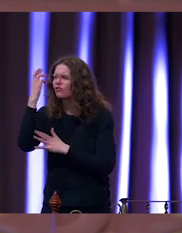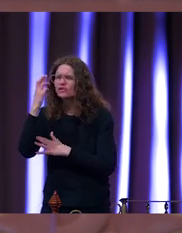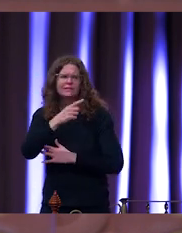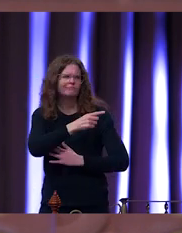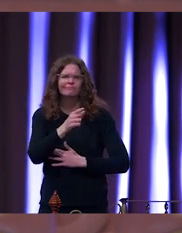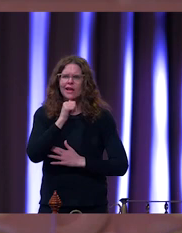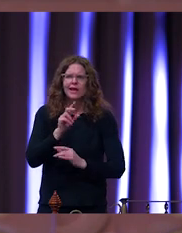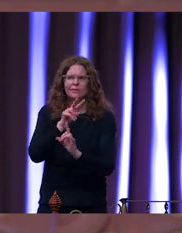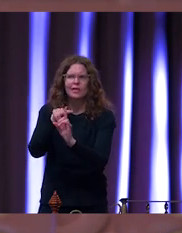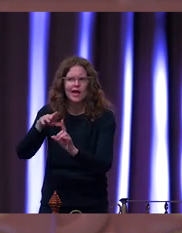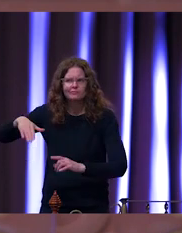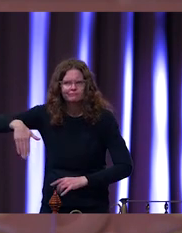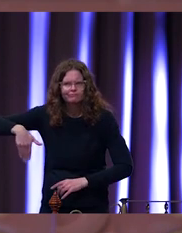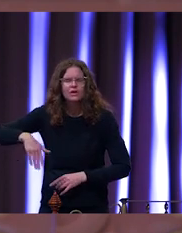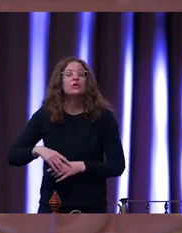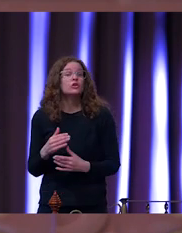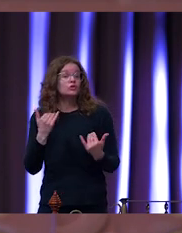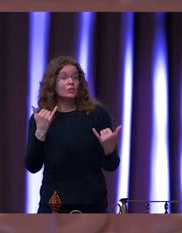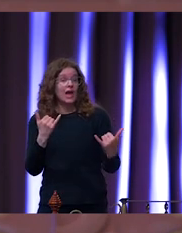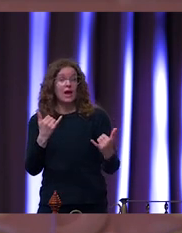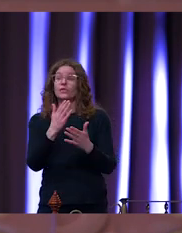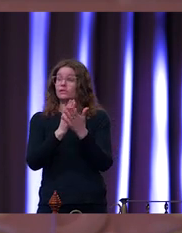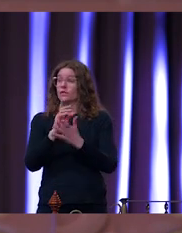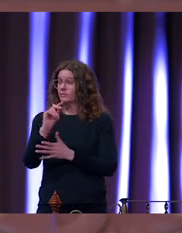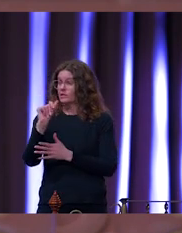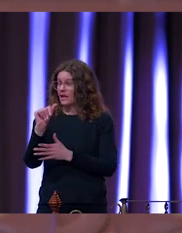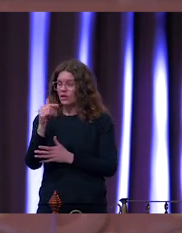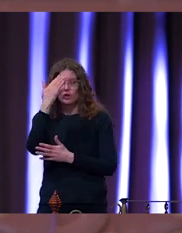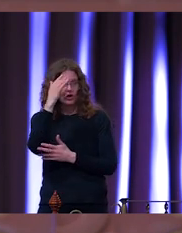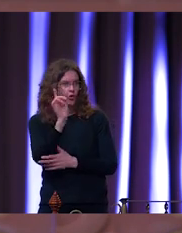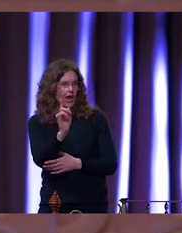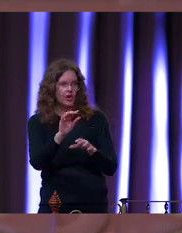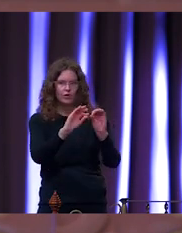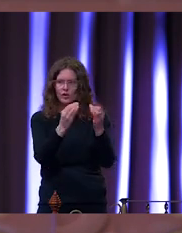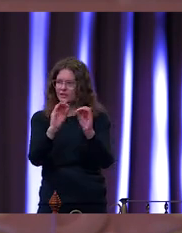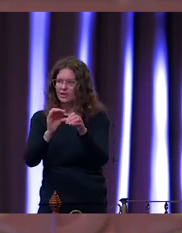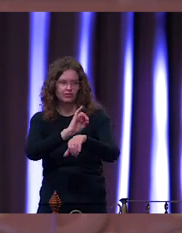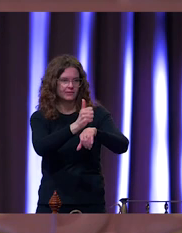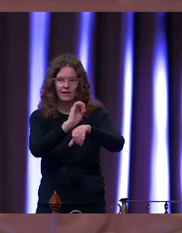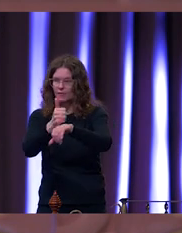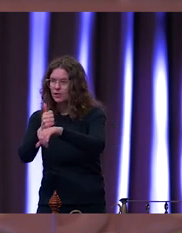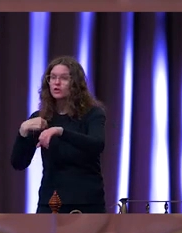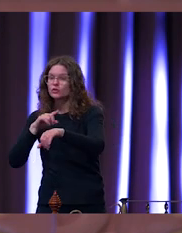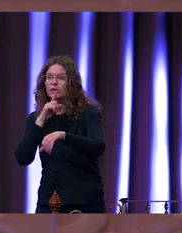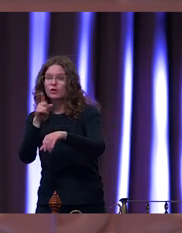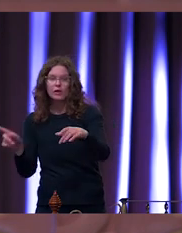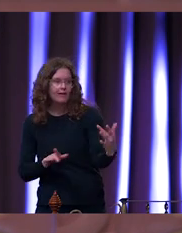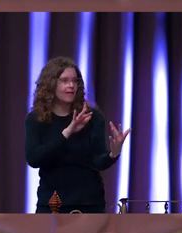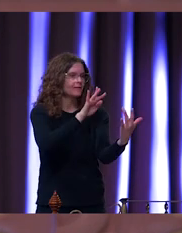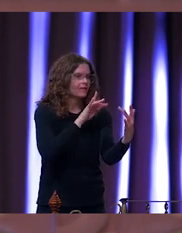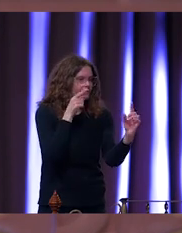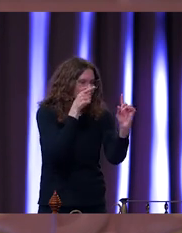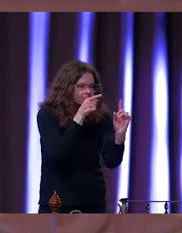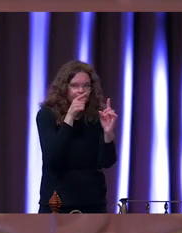we now have data that we know where organizations are, so we can be very, very targeted in our outreach to certain communities and